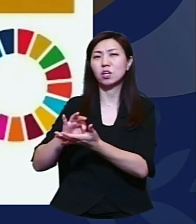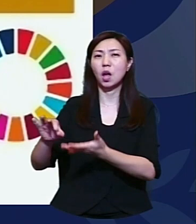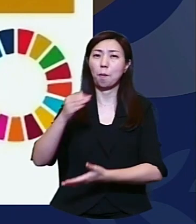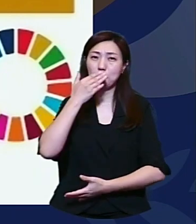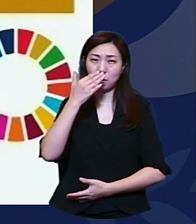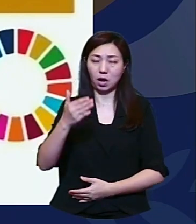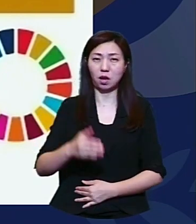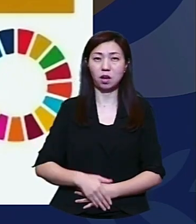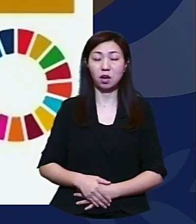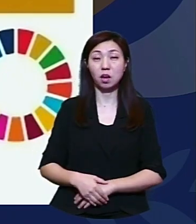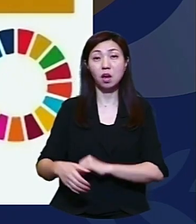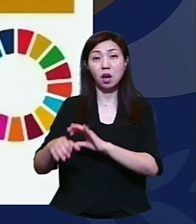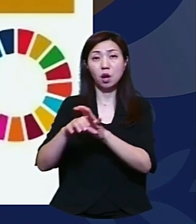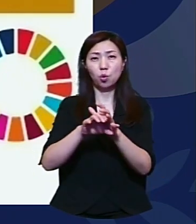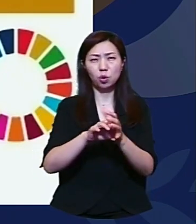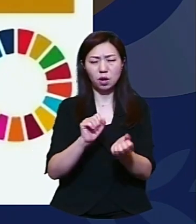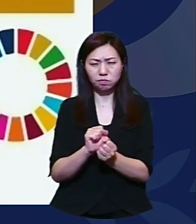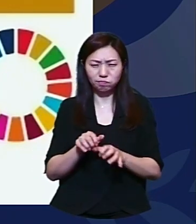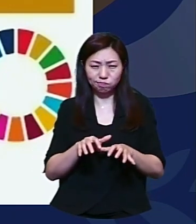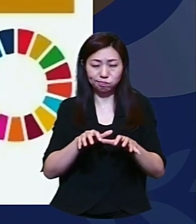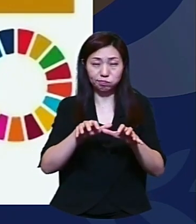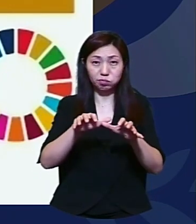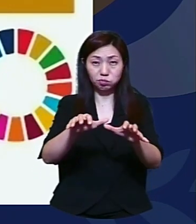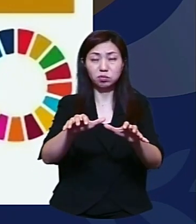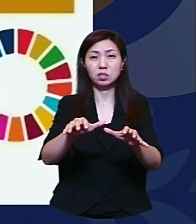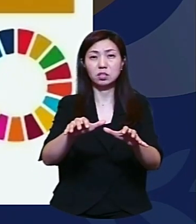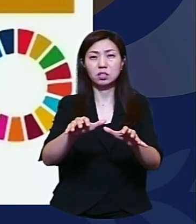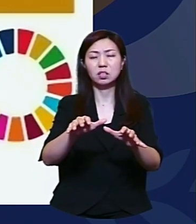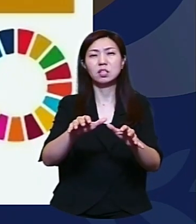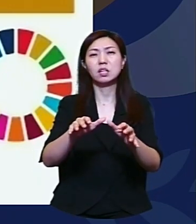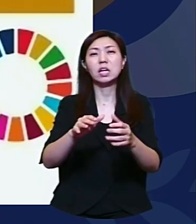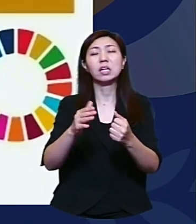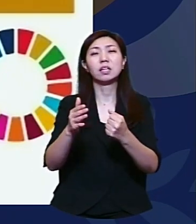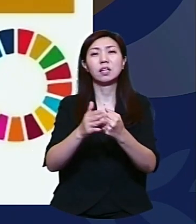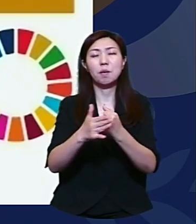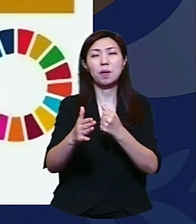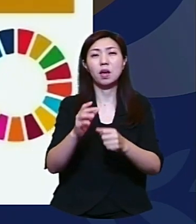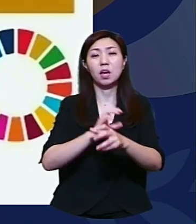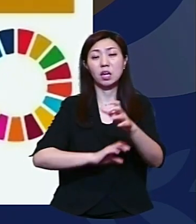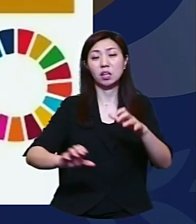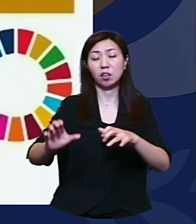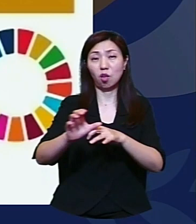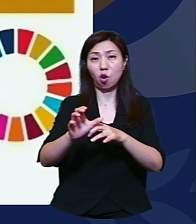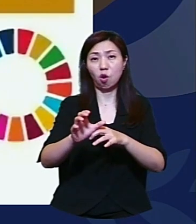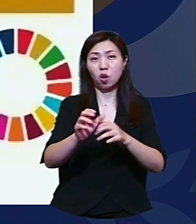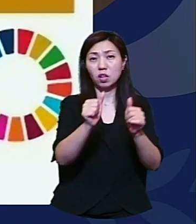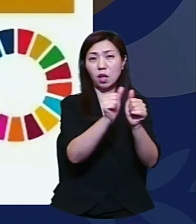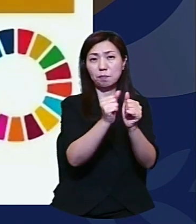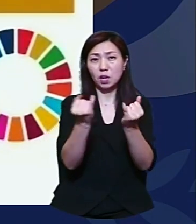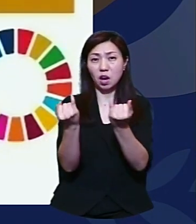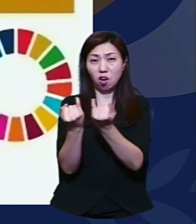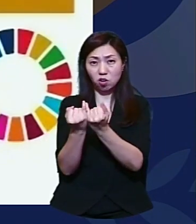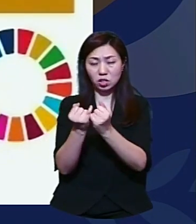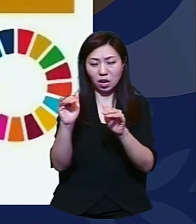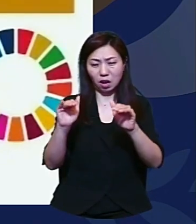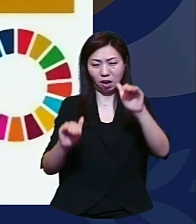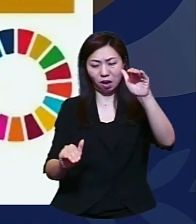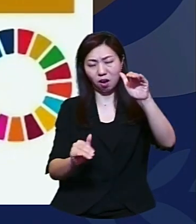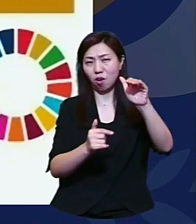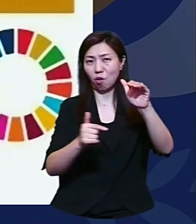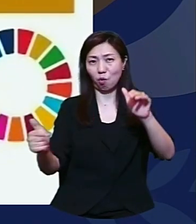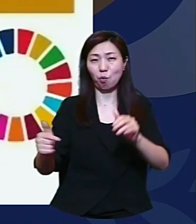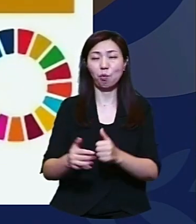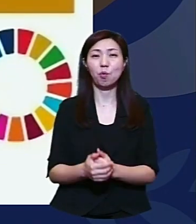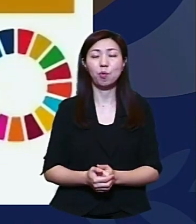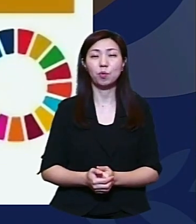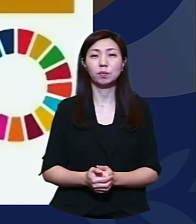gap more concerning. It's a complicated issue because it's not just an